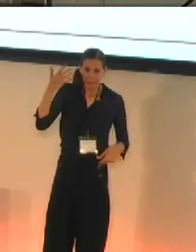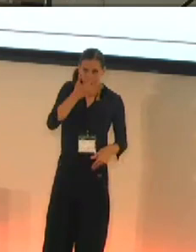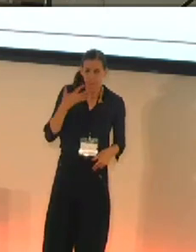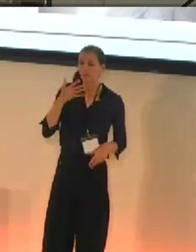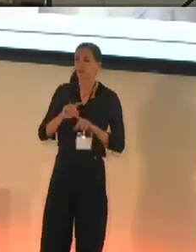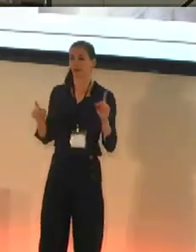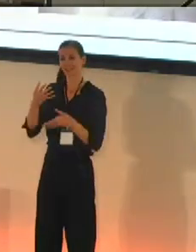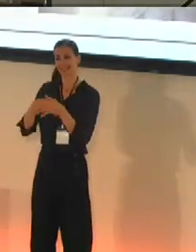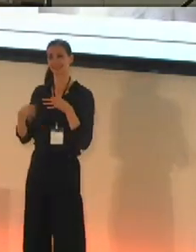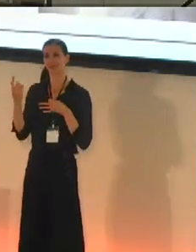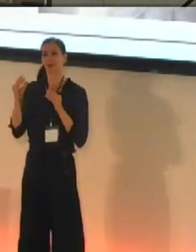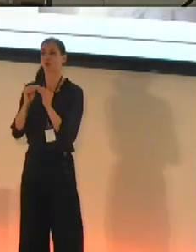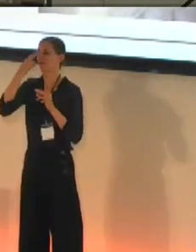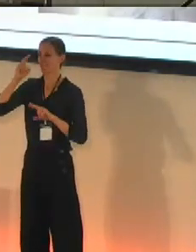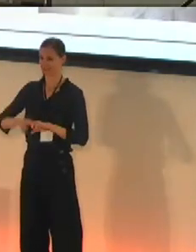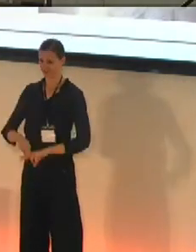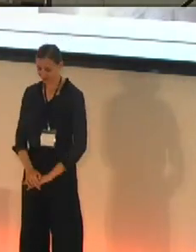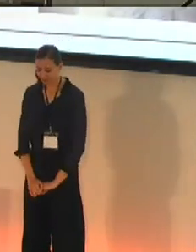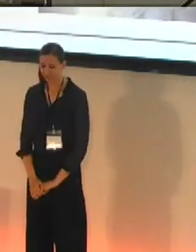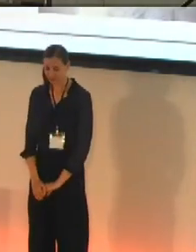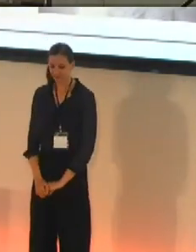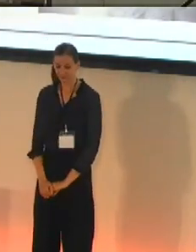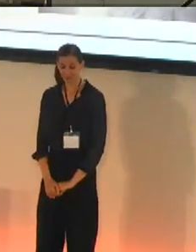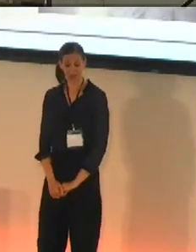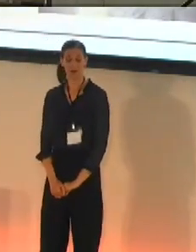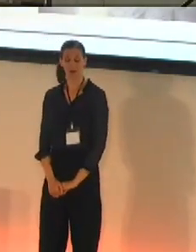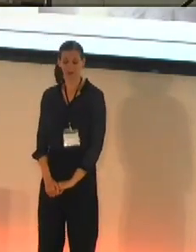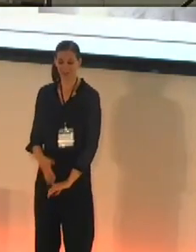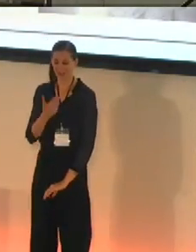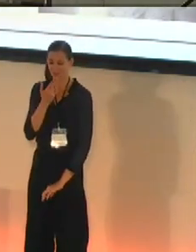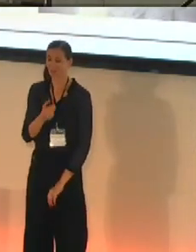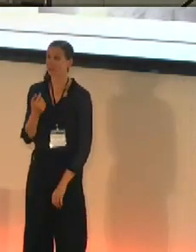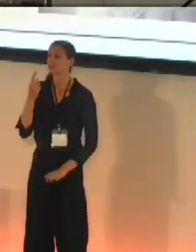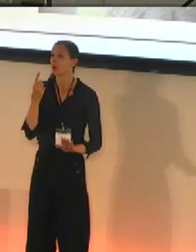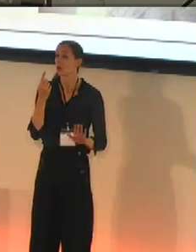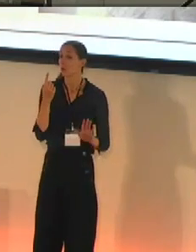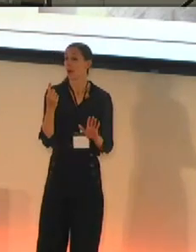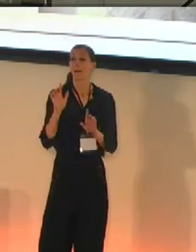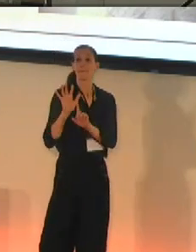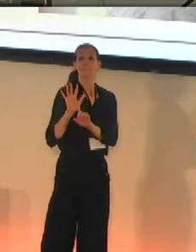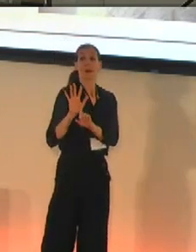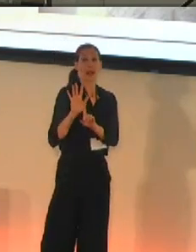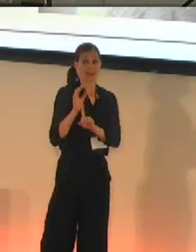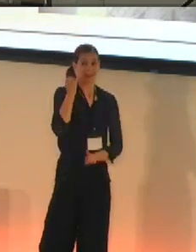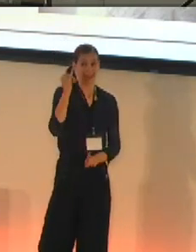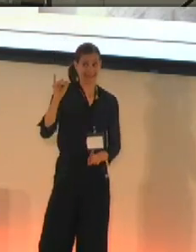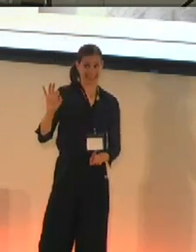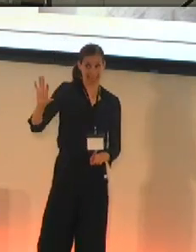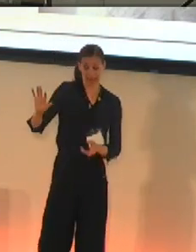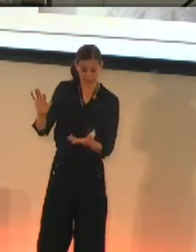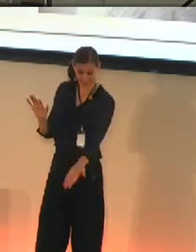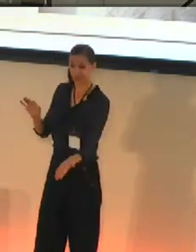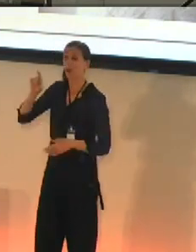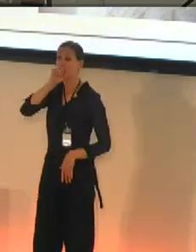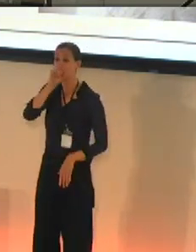here. And it was one of the ideas of one of the most popular appearances that was recommended to us was a bird,